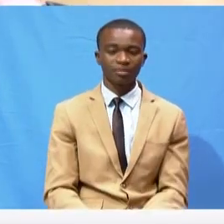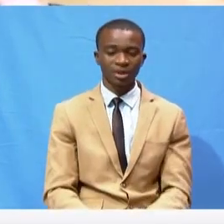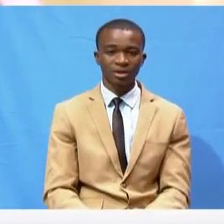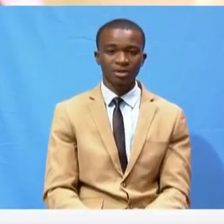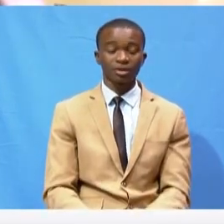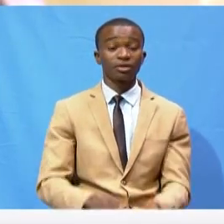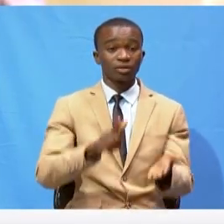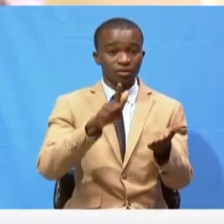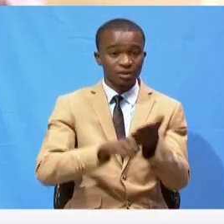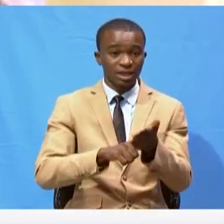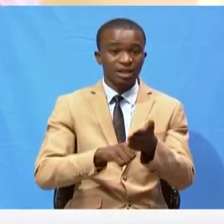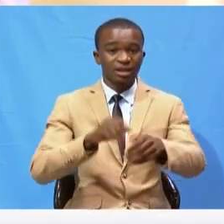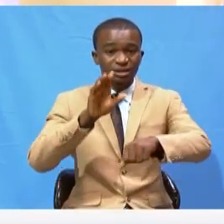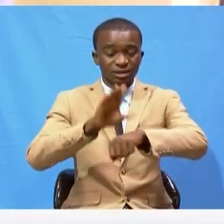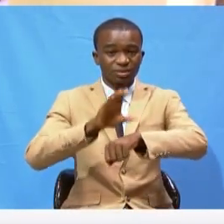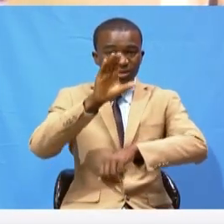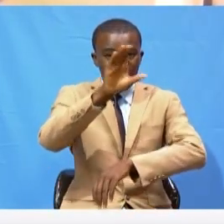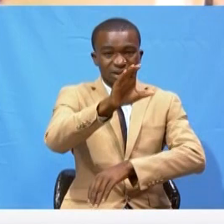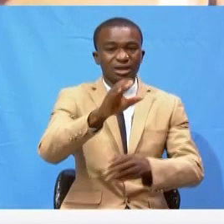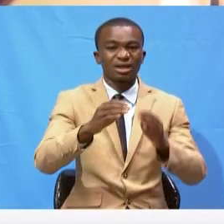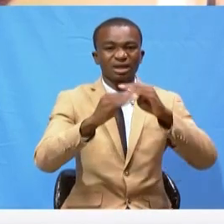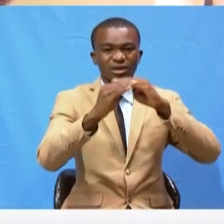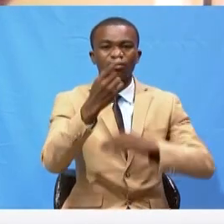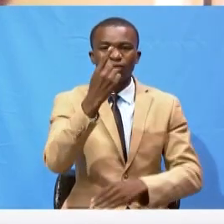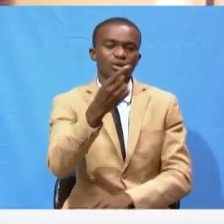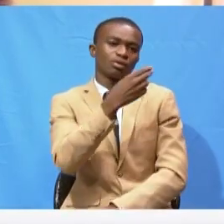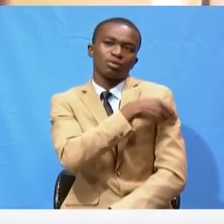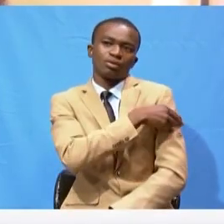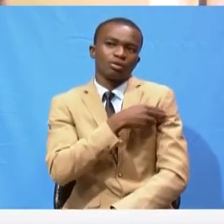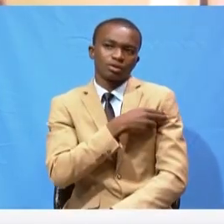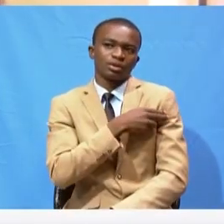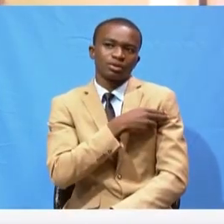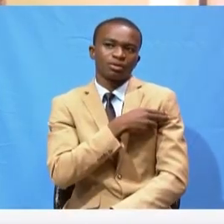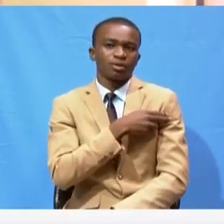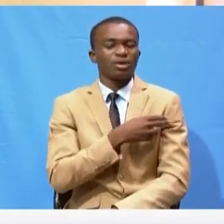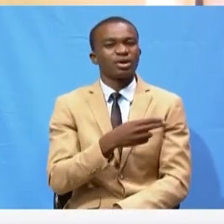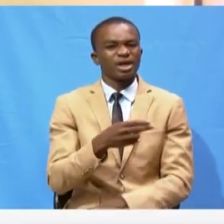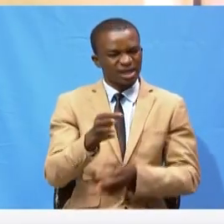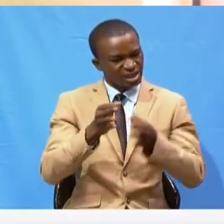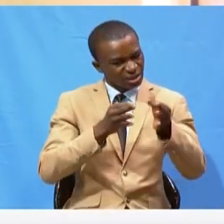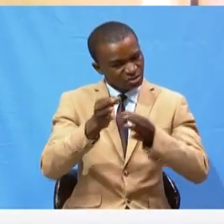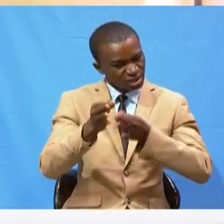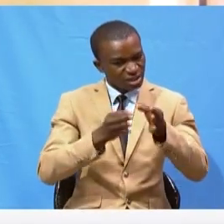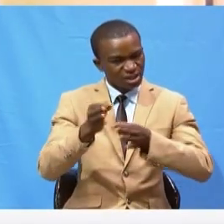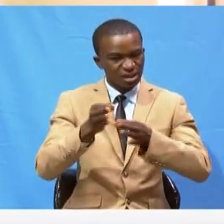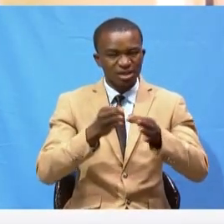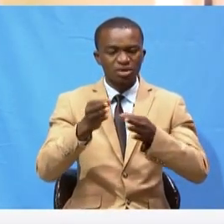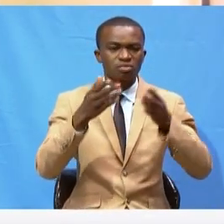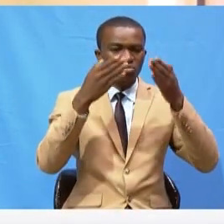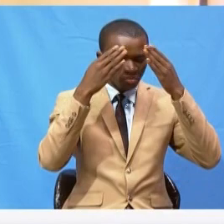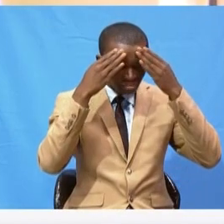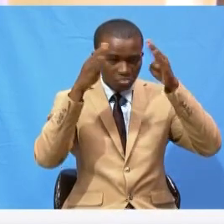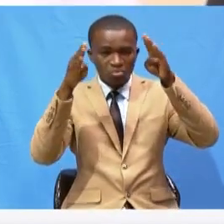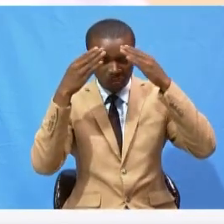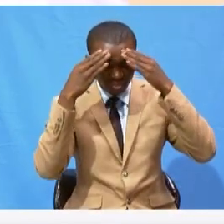of Expanded Program on Immunization, EPI, Eli Kakamiji, outlined the ongoing public sensitization